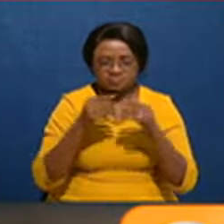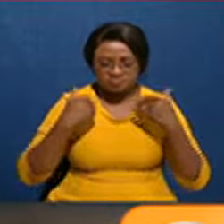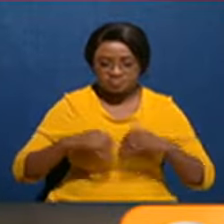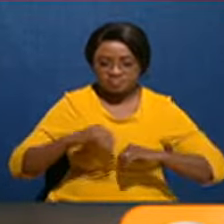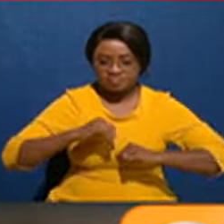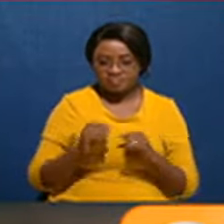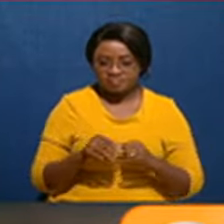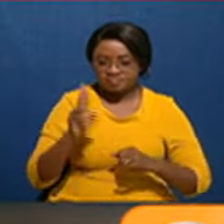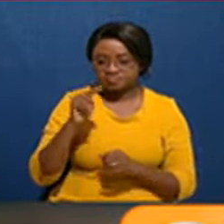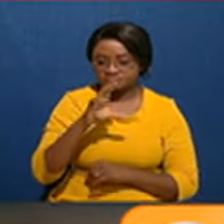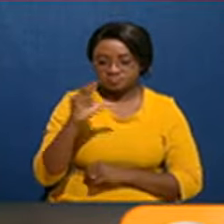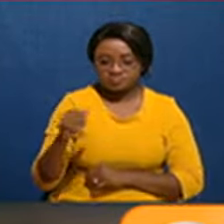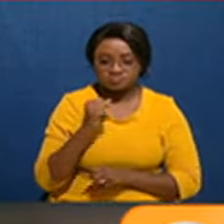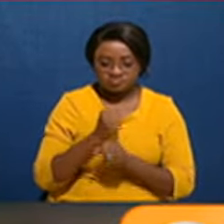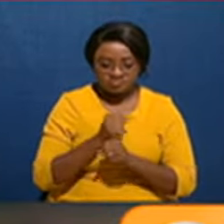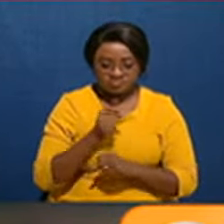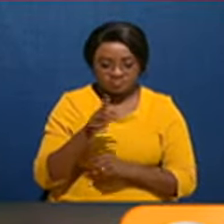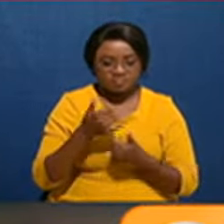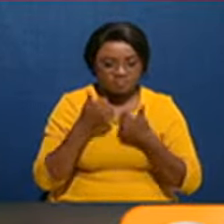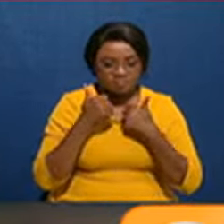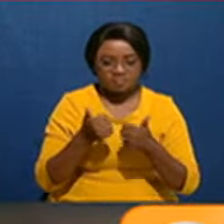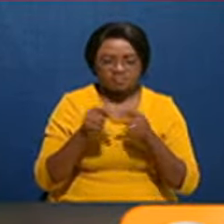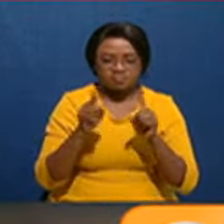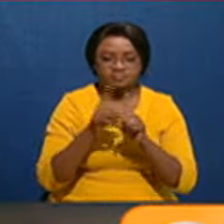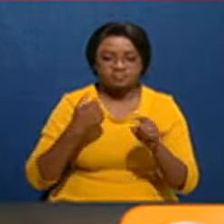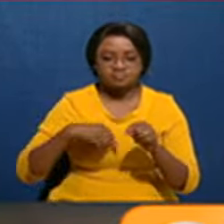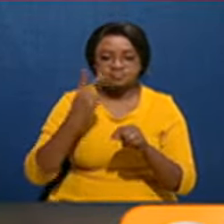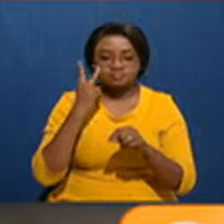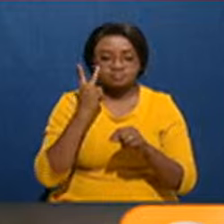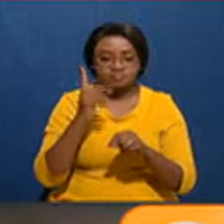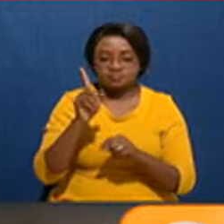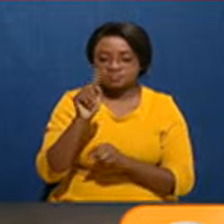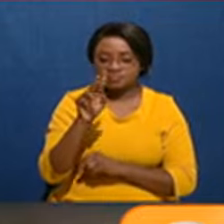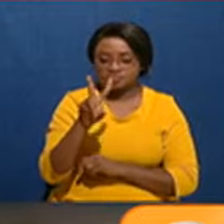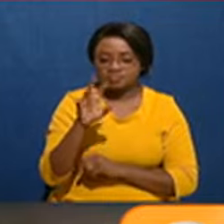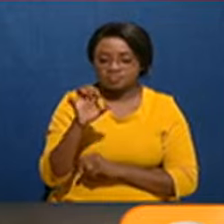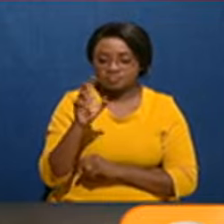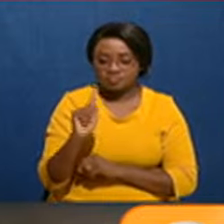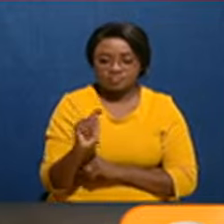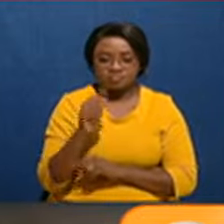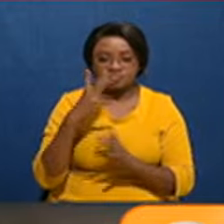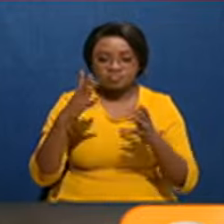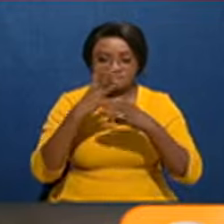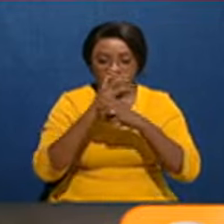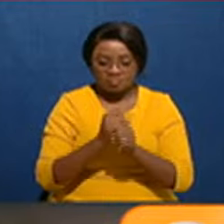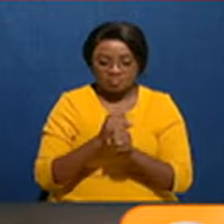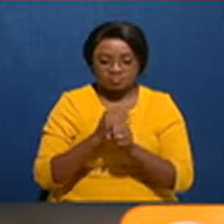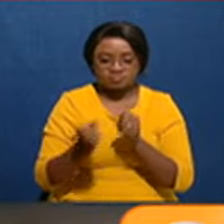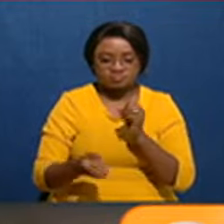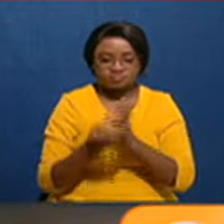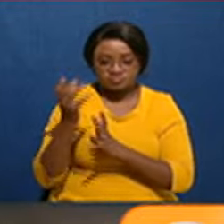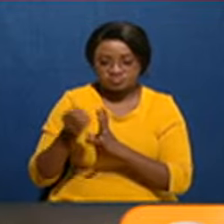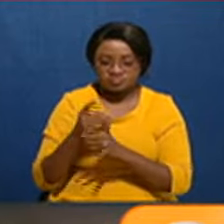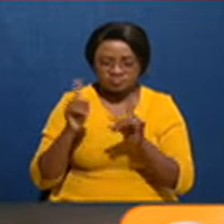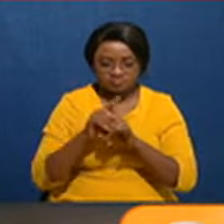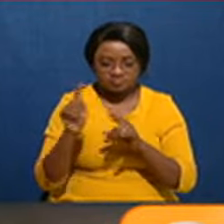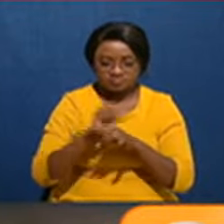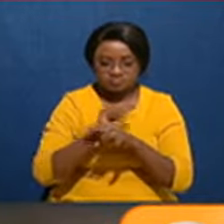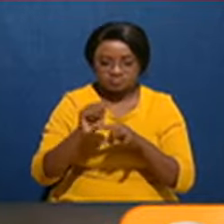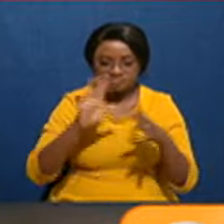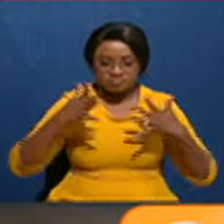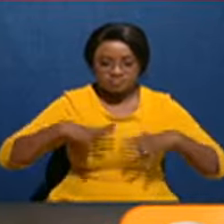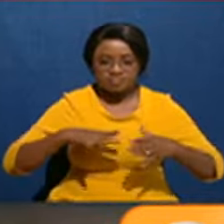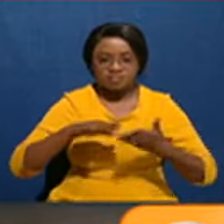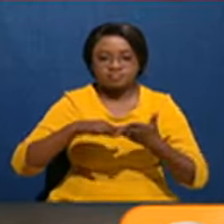training in that regard. And we have also seen that even the TVET associations and organizations are coming up, and they're also training a lot of people